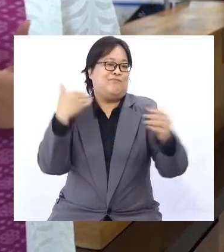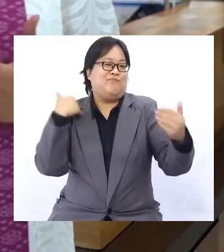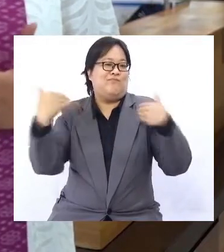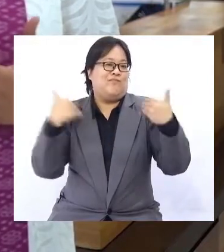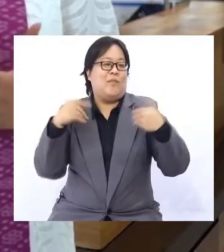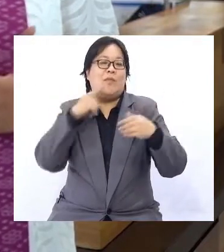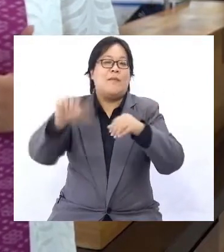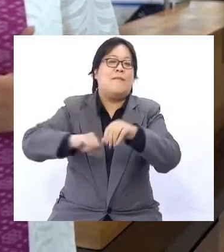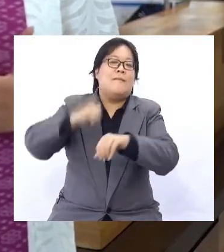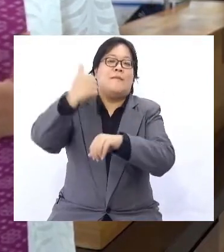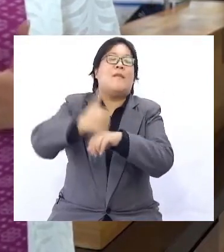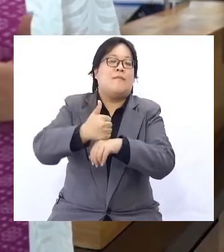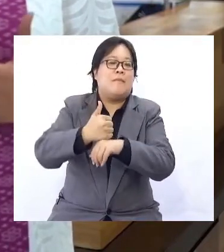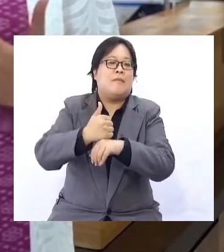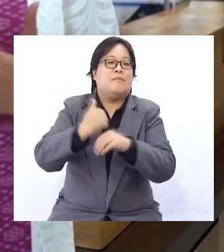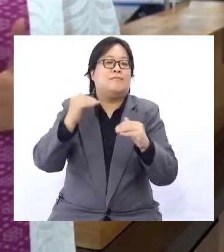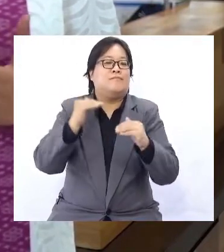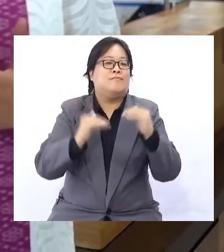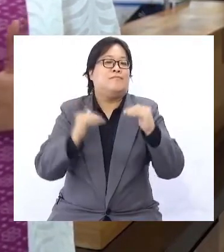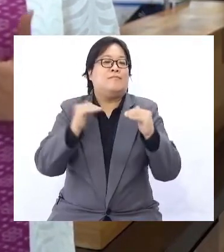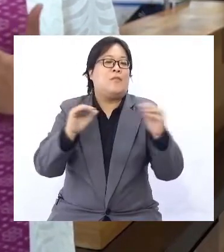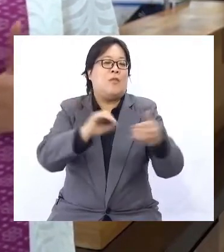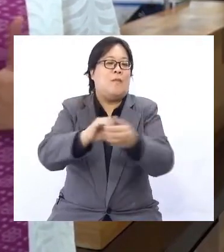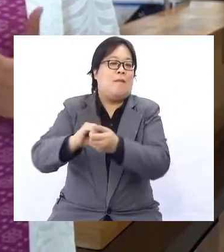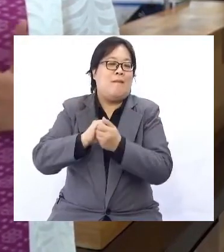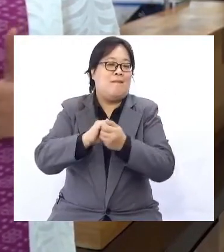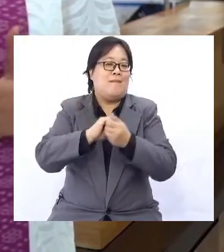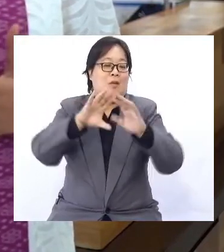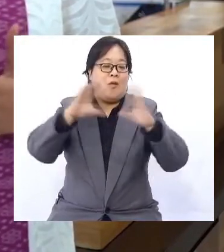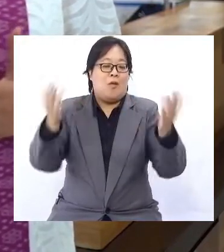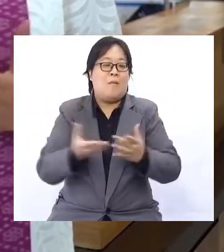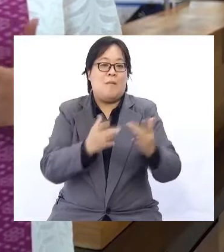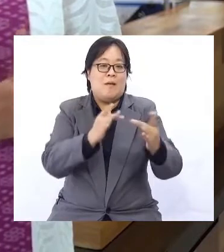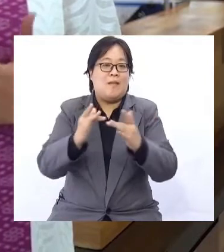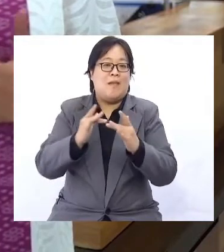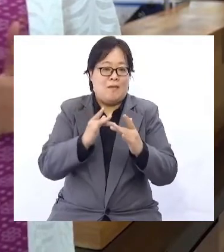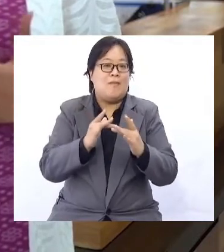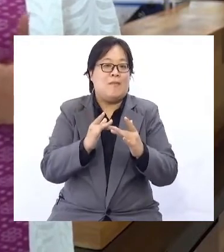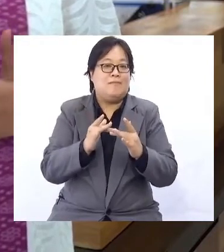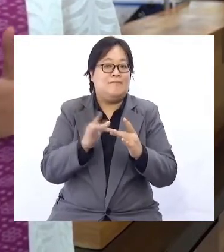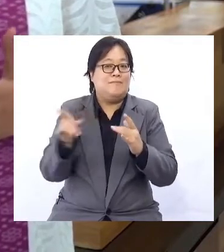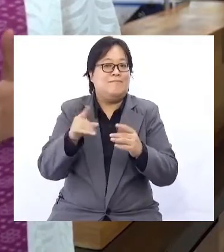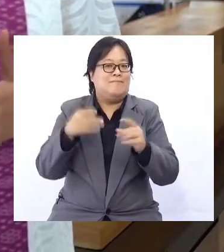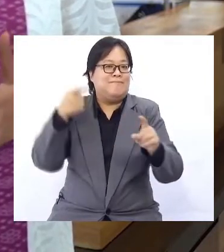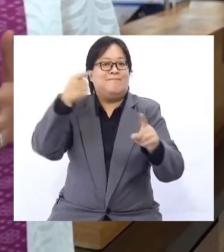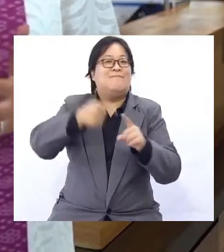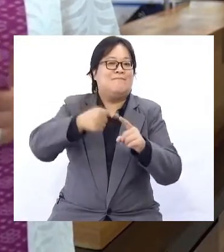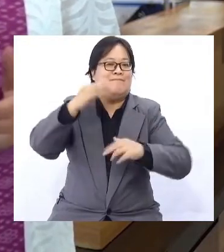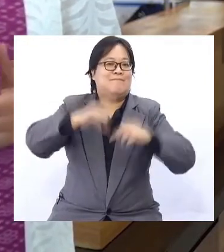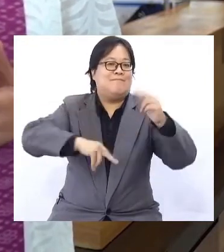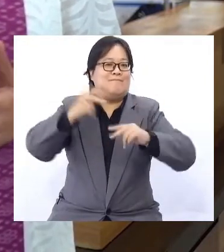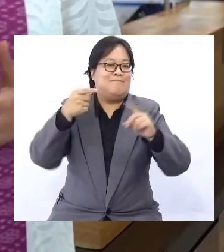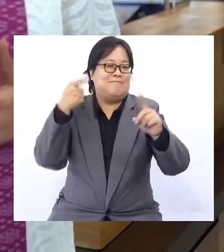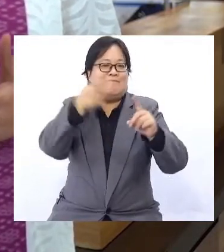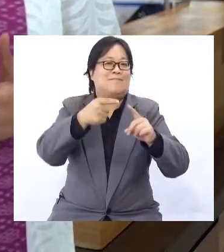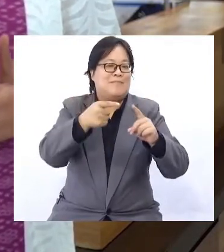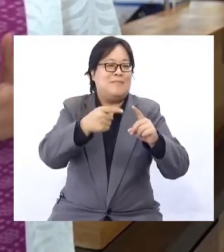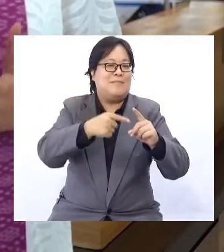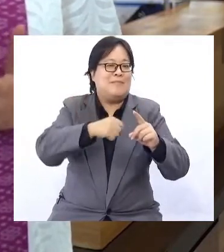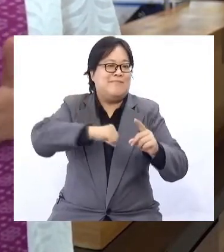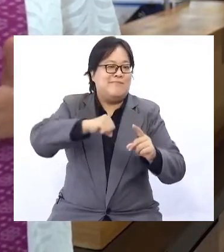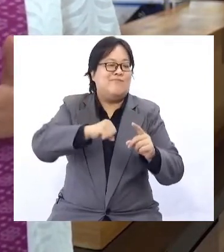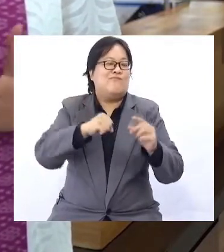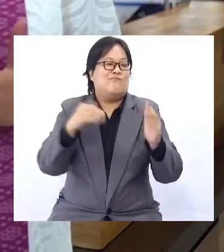Fight Inequality Alliance, which is a global network of development actors that are building a movement tackling unjust distribution of